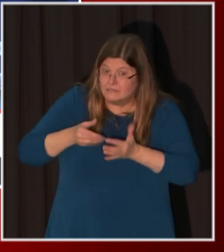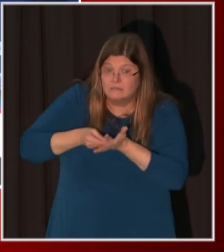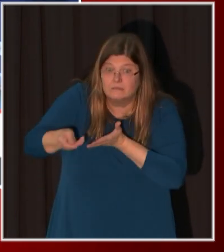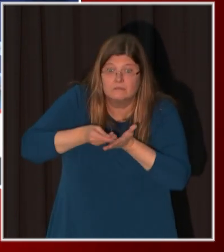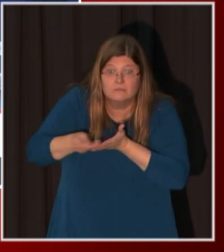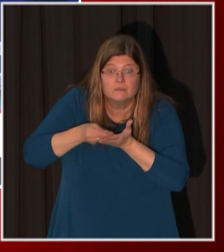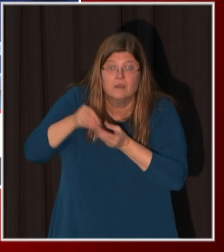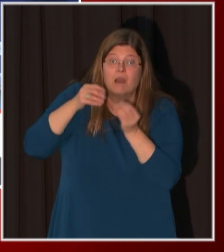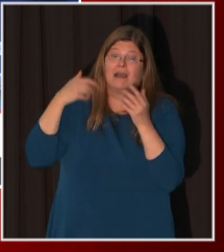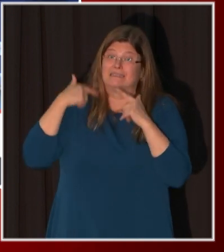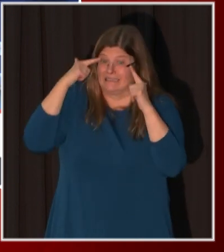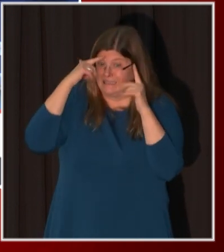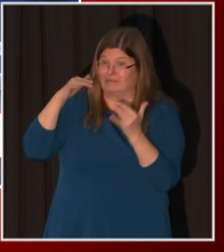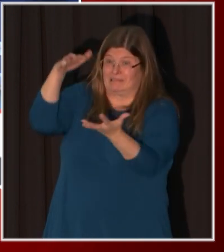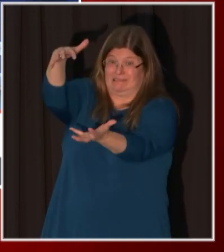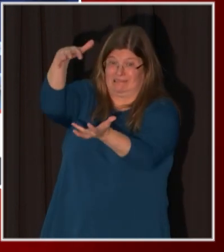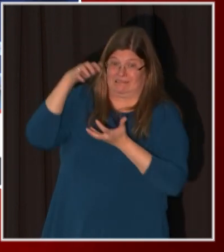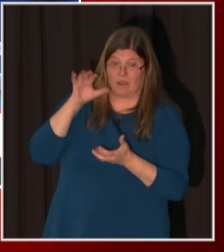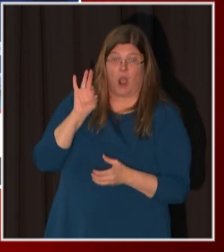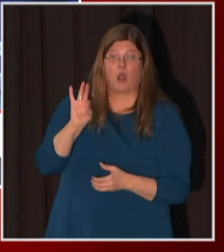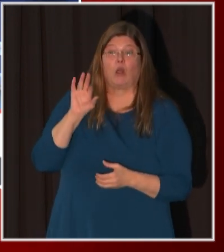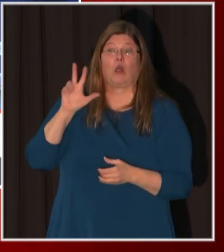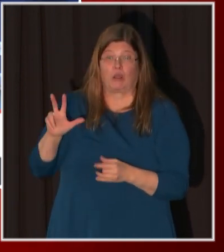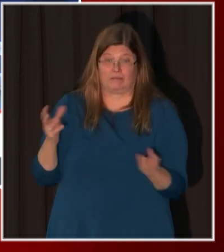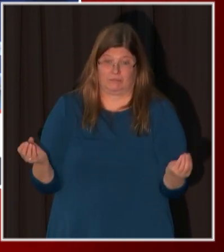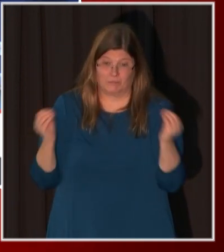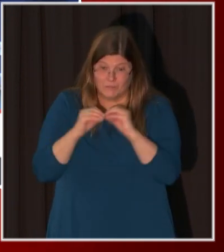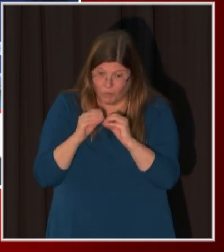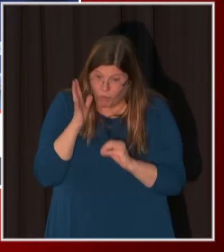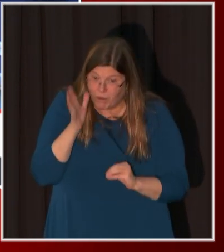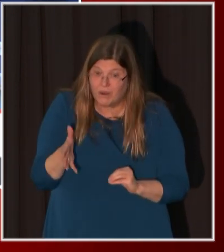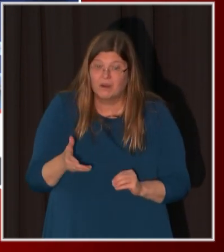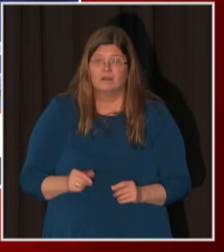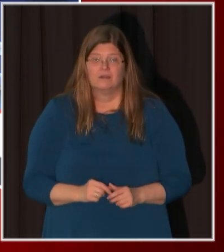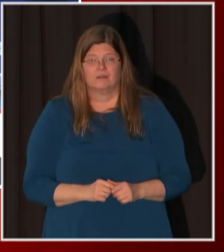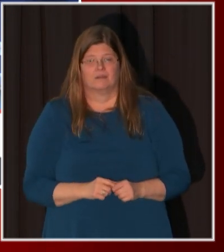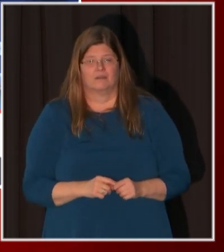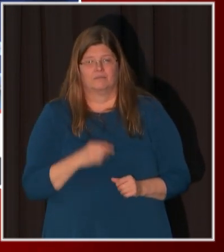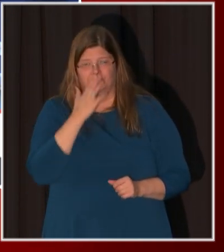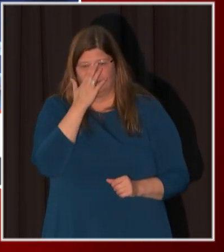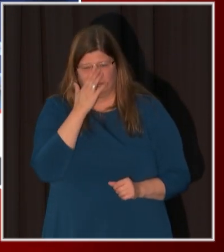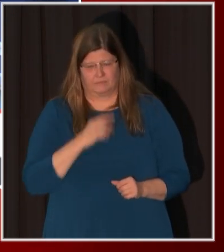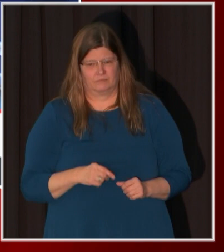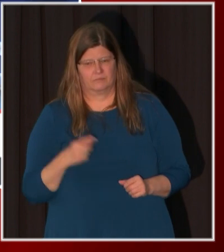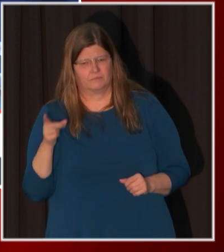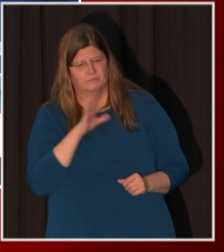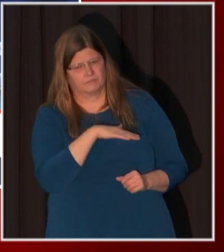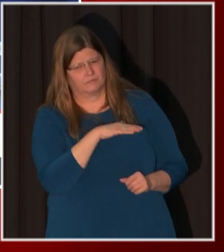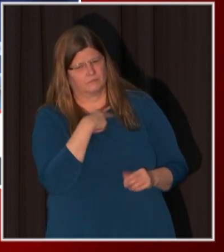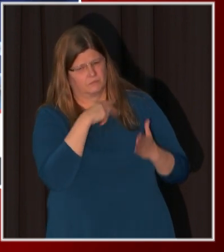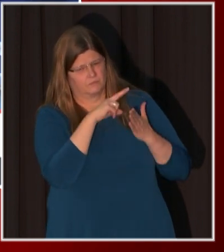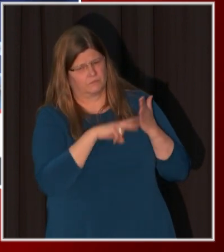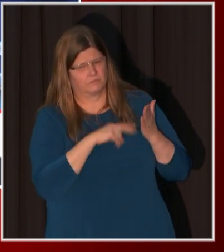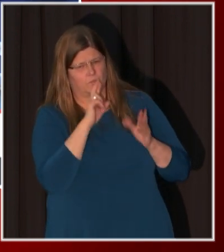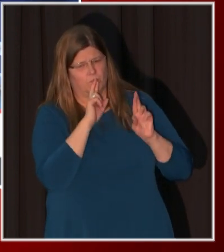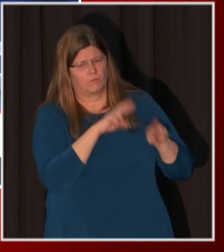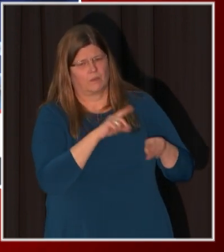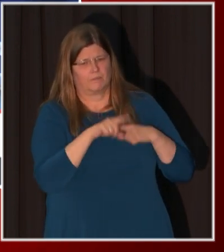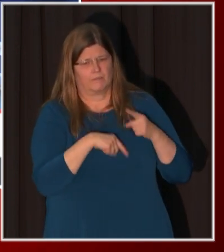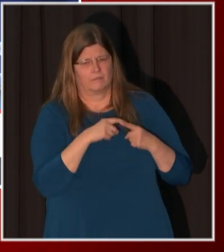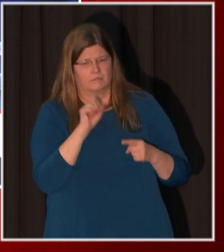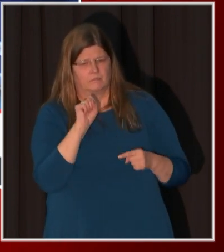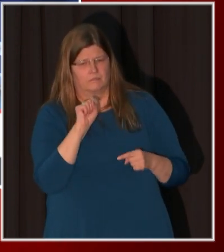to come in this week. And then there was some reporting on strokes, particularly with younger people, and possibly an